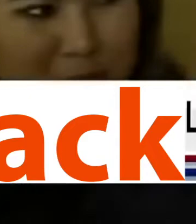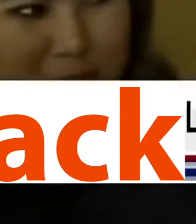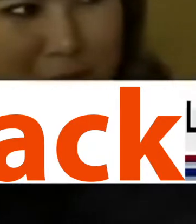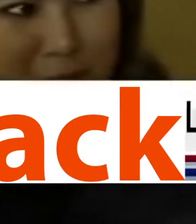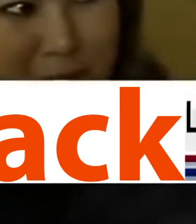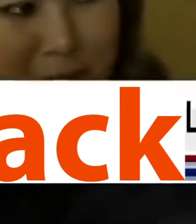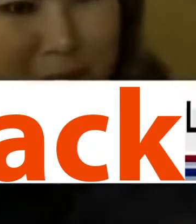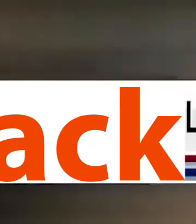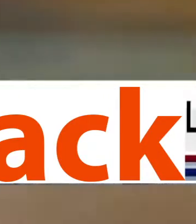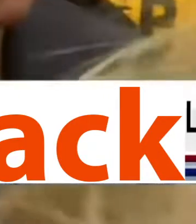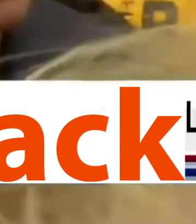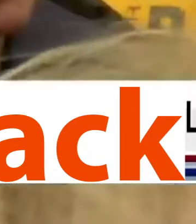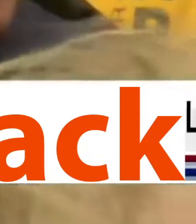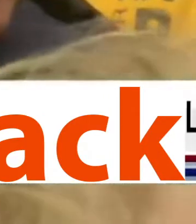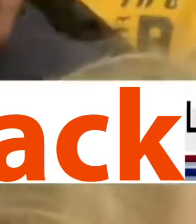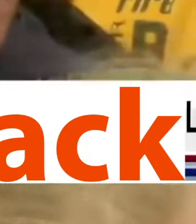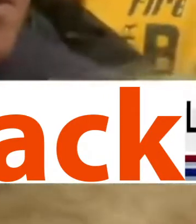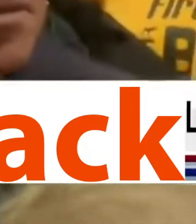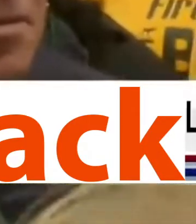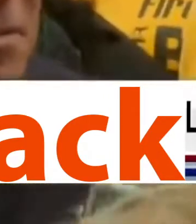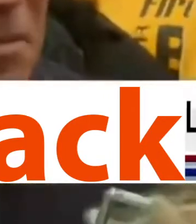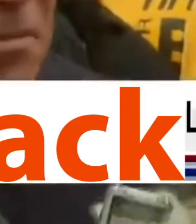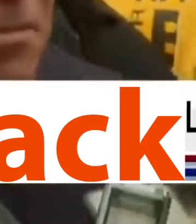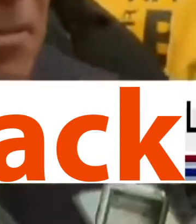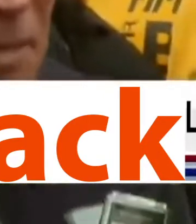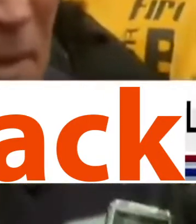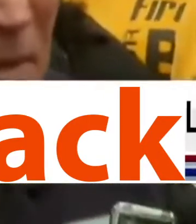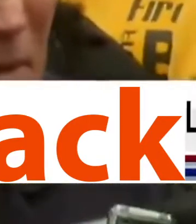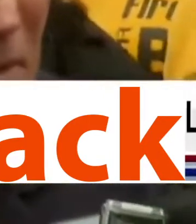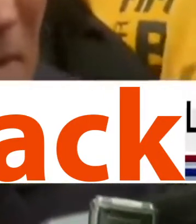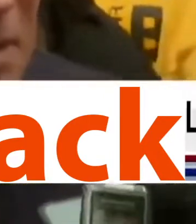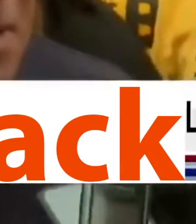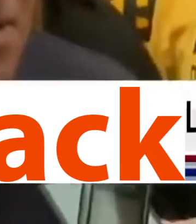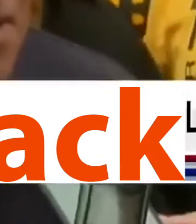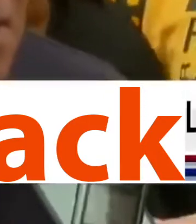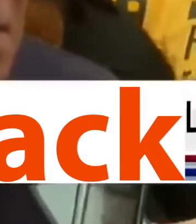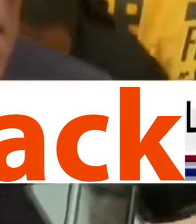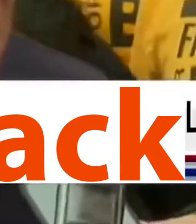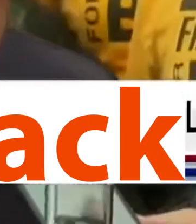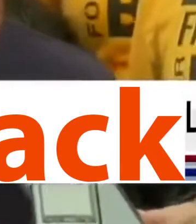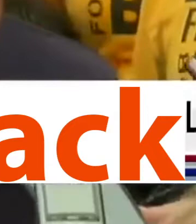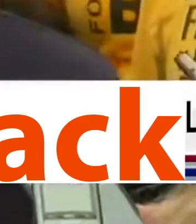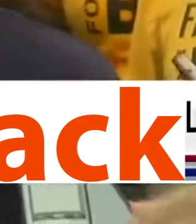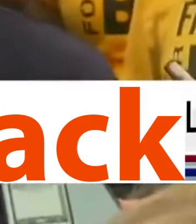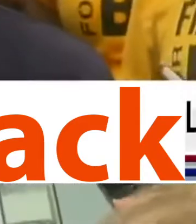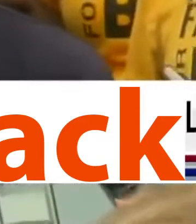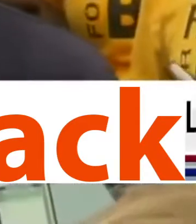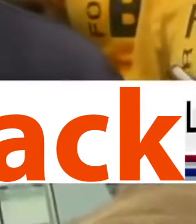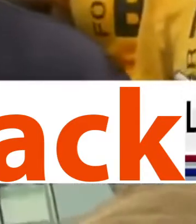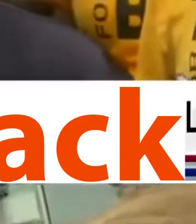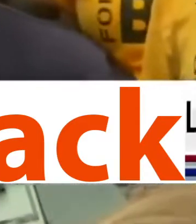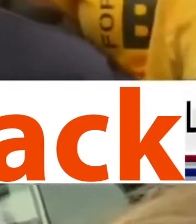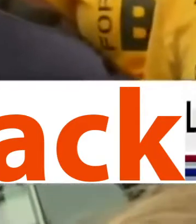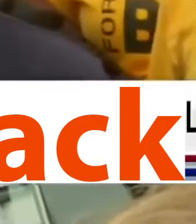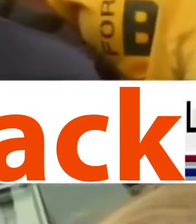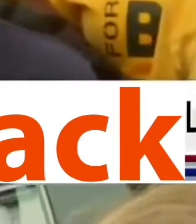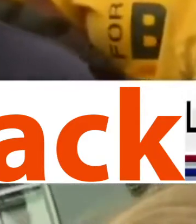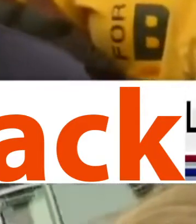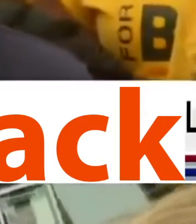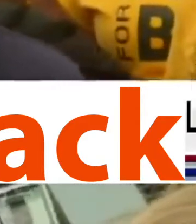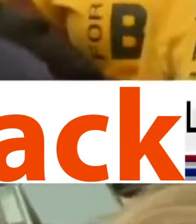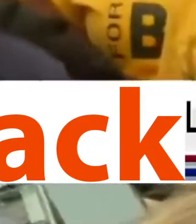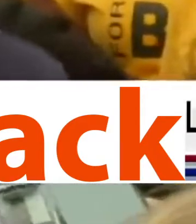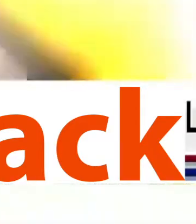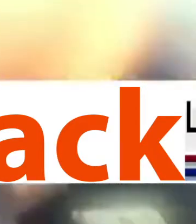I'm a big boy. I can handle it. How many times have you ever spoken to your son about his overseas business dealings? I've never spoken to my son about